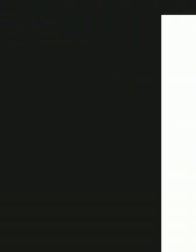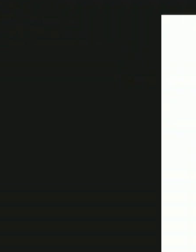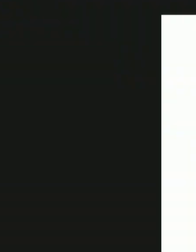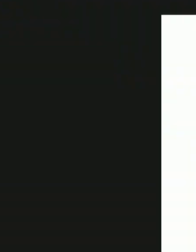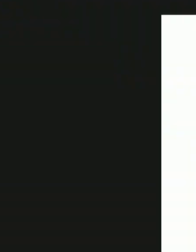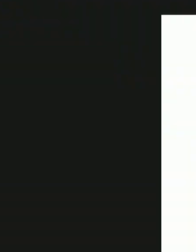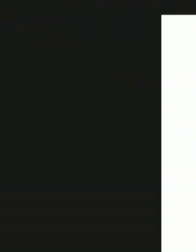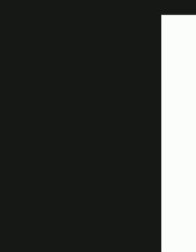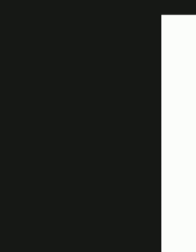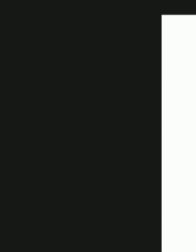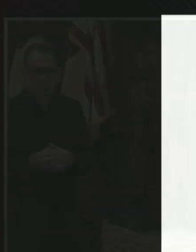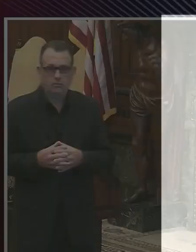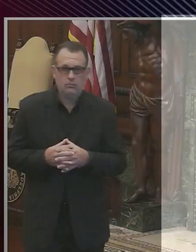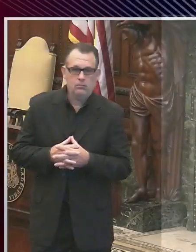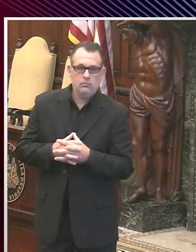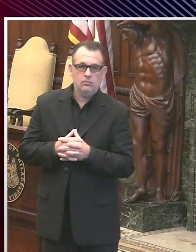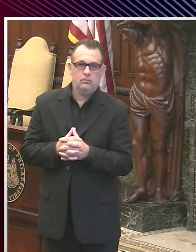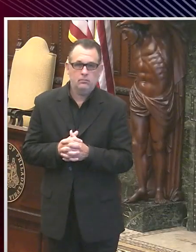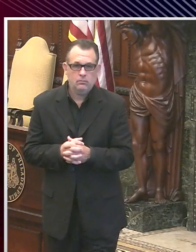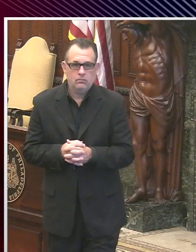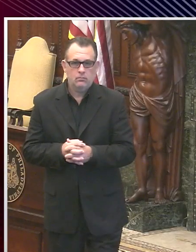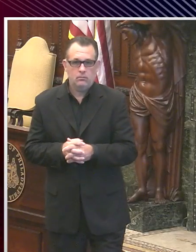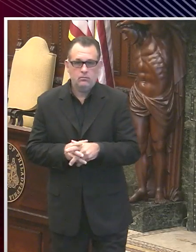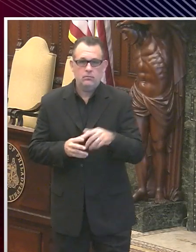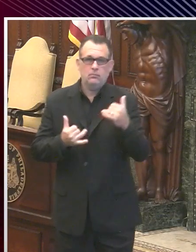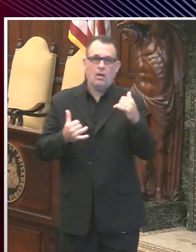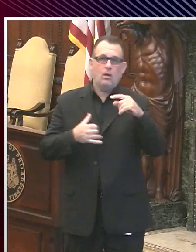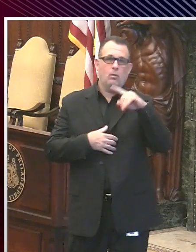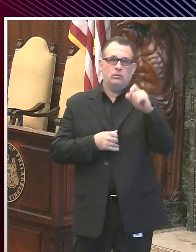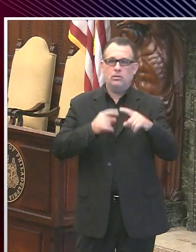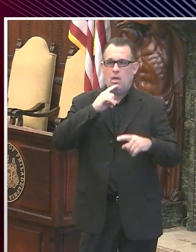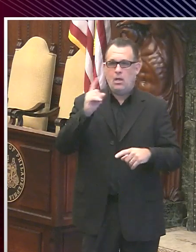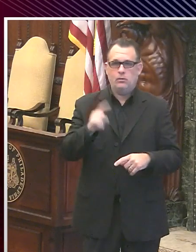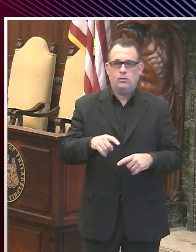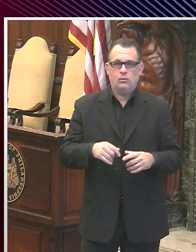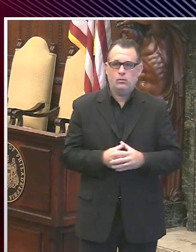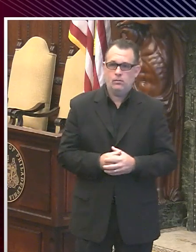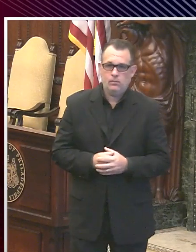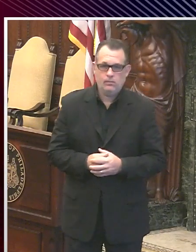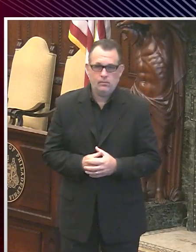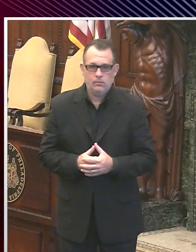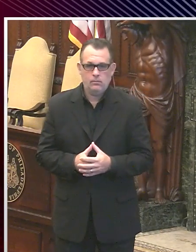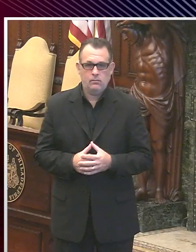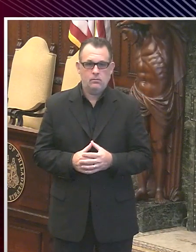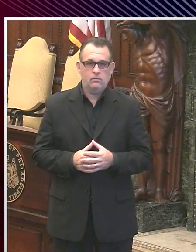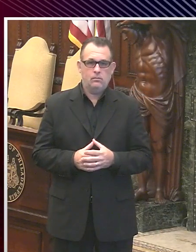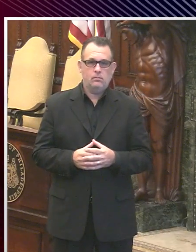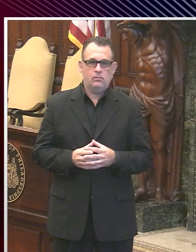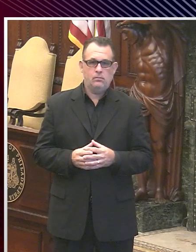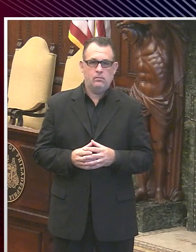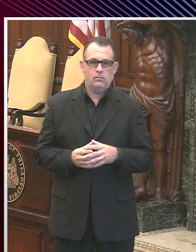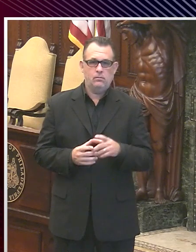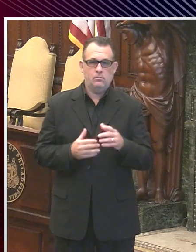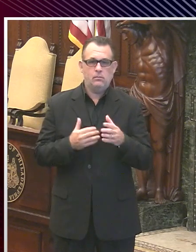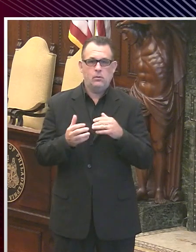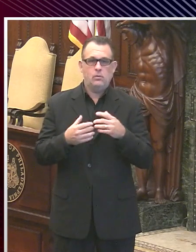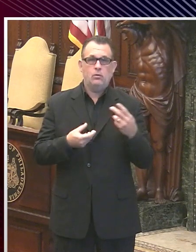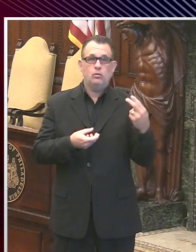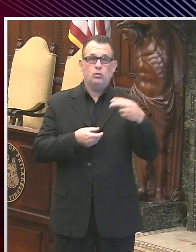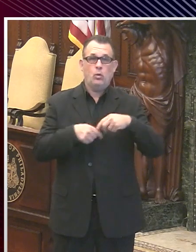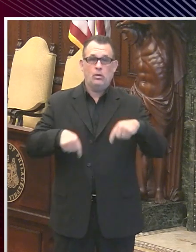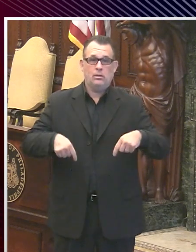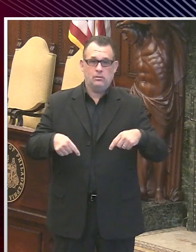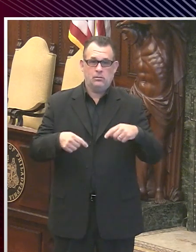Okay, thank you, Armando. We're now going to move to the Q&A portion for members of the media. And thank you again for joining this briefing on